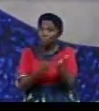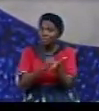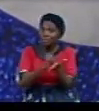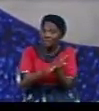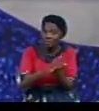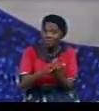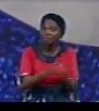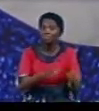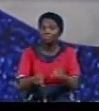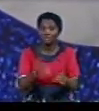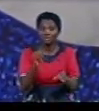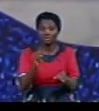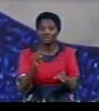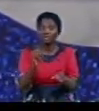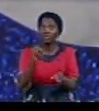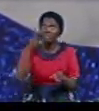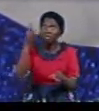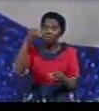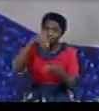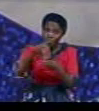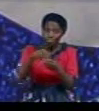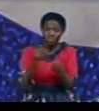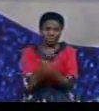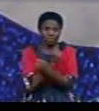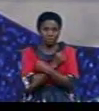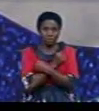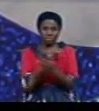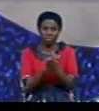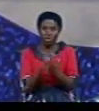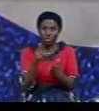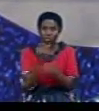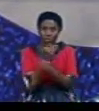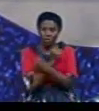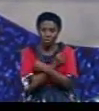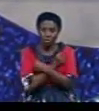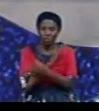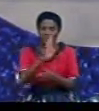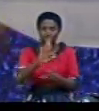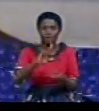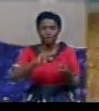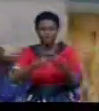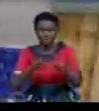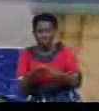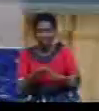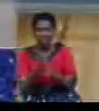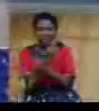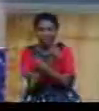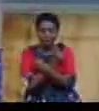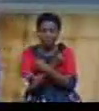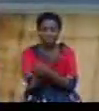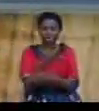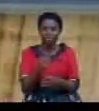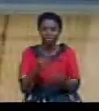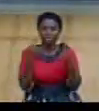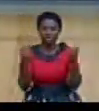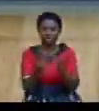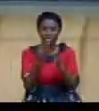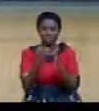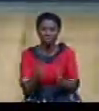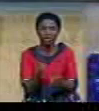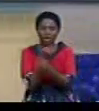love you love your neighbor you love the Sinners you love the prosecutors you love everyone